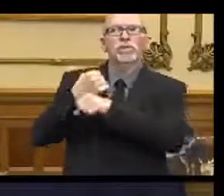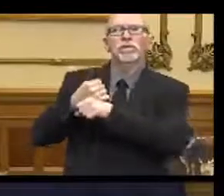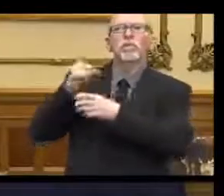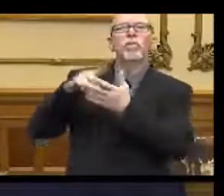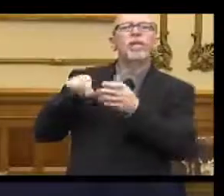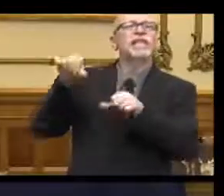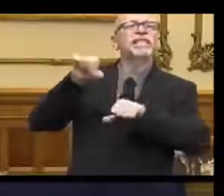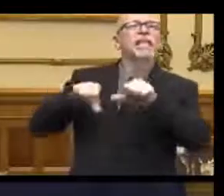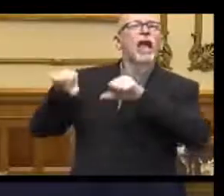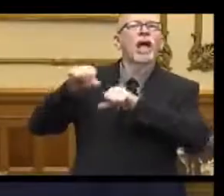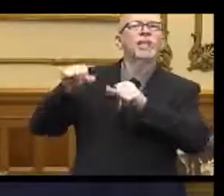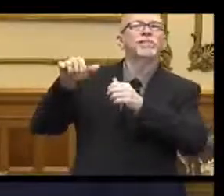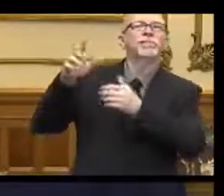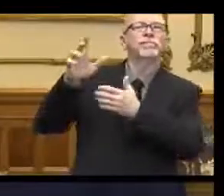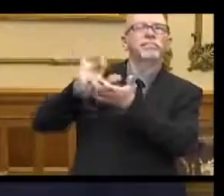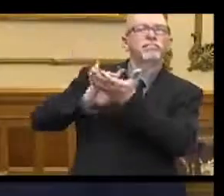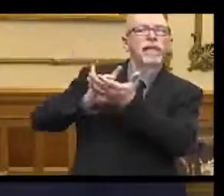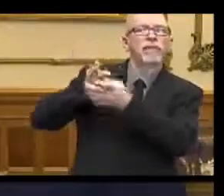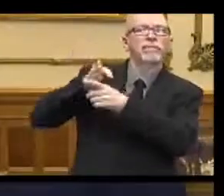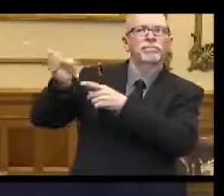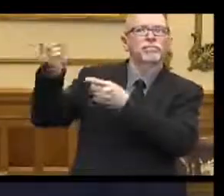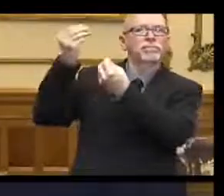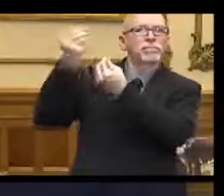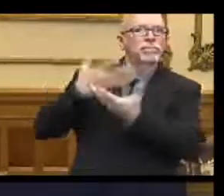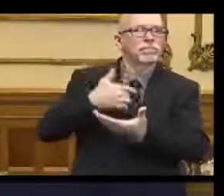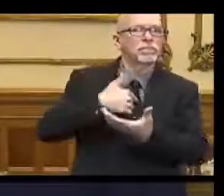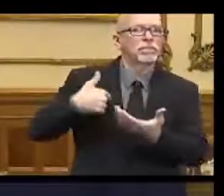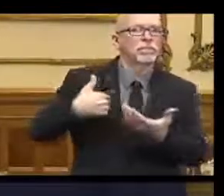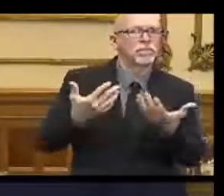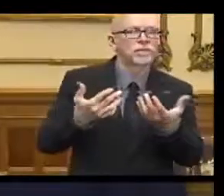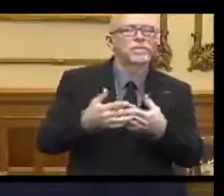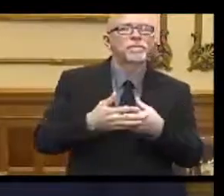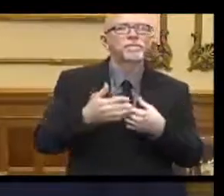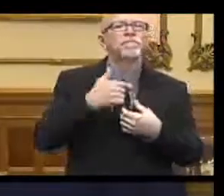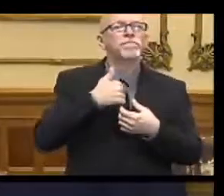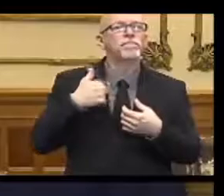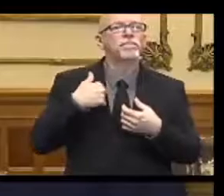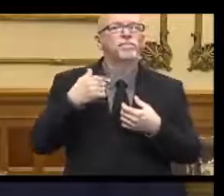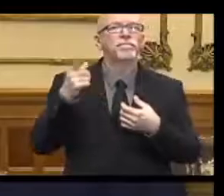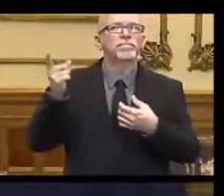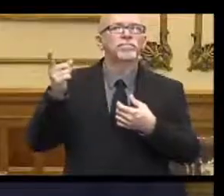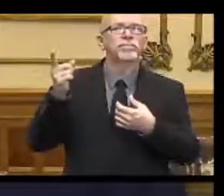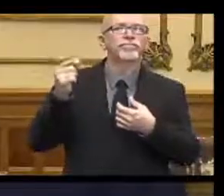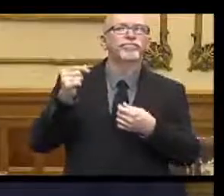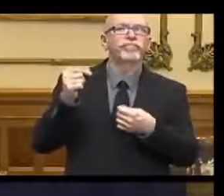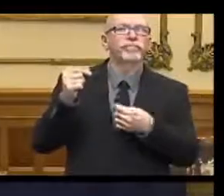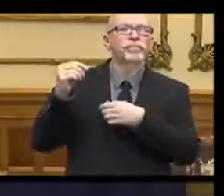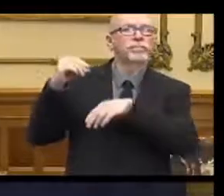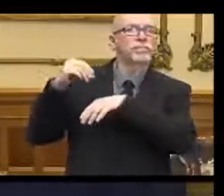science telling us that it would be